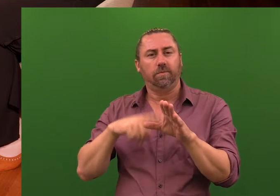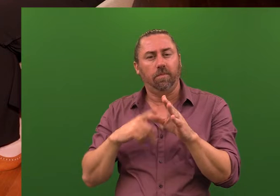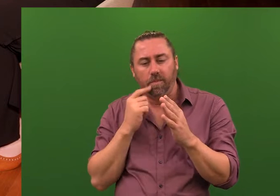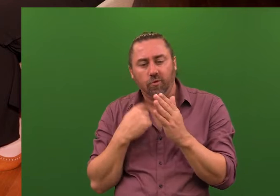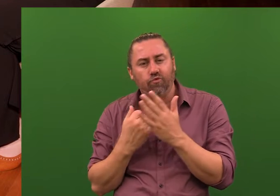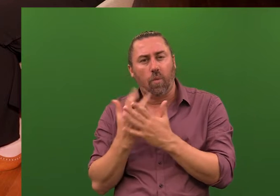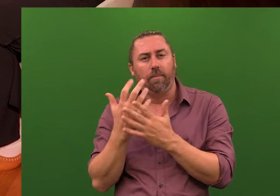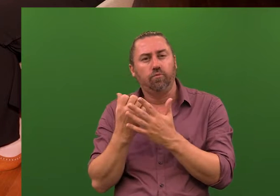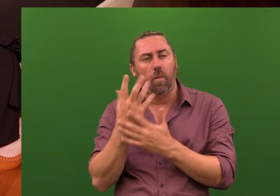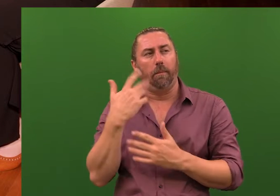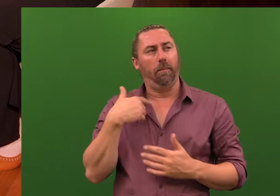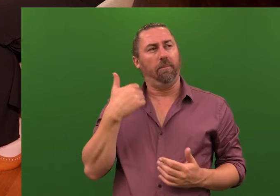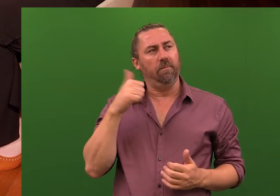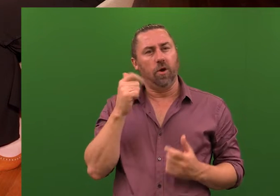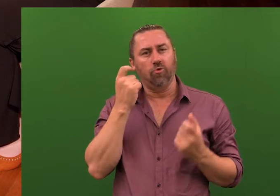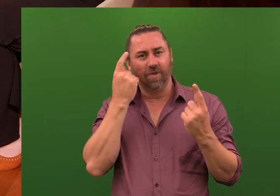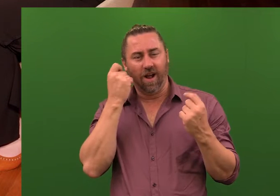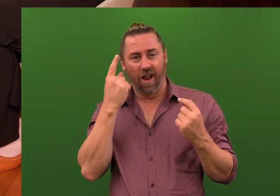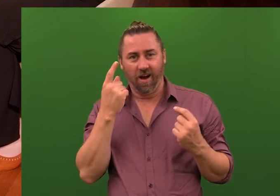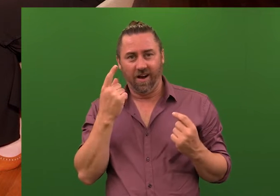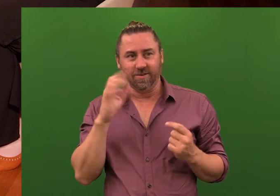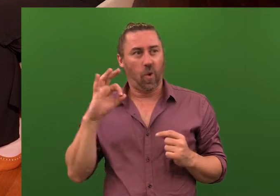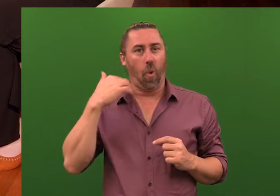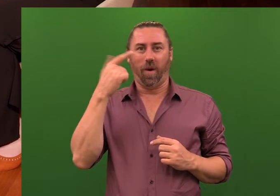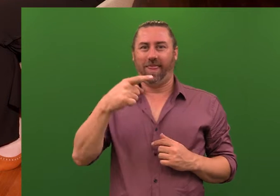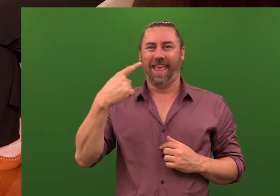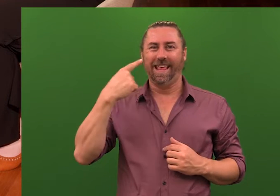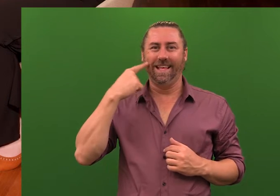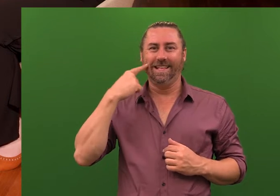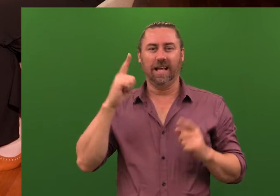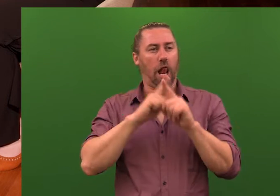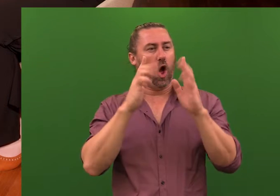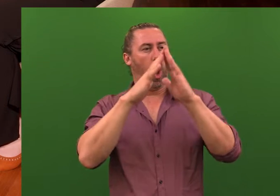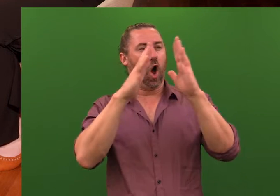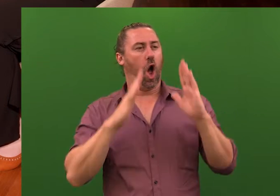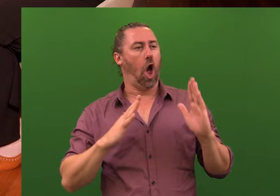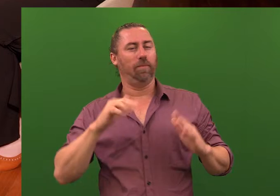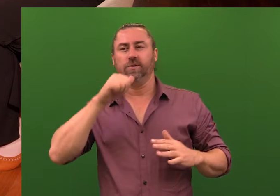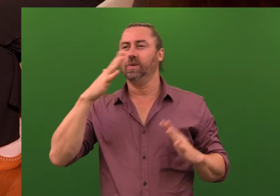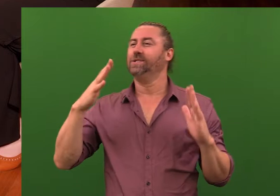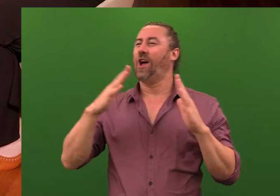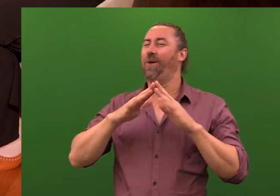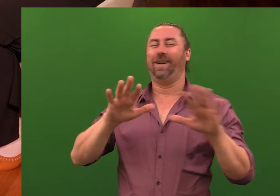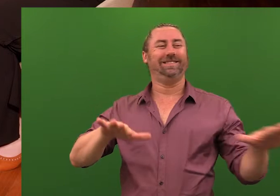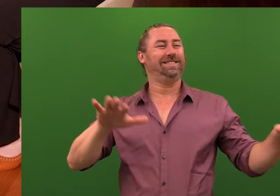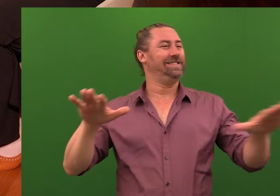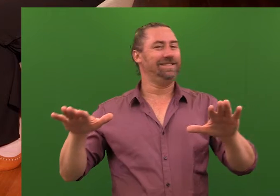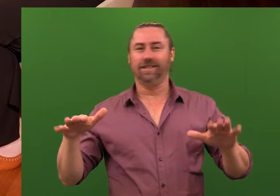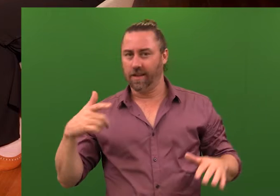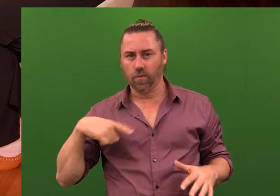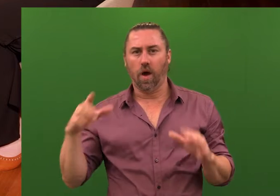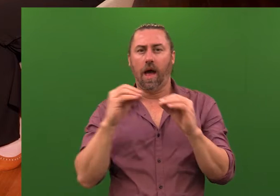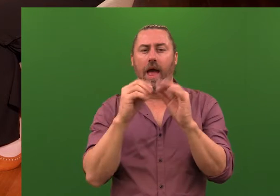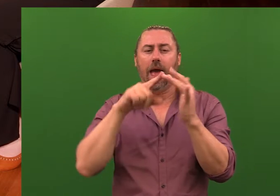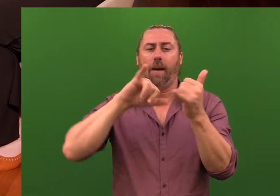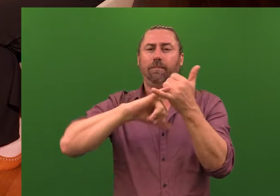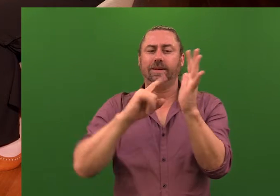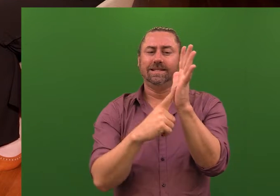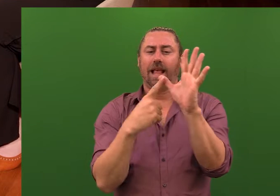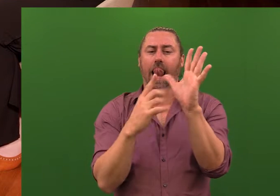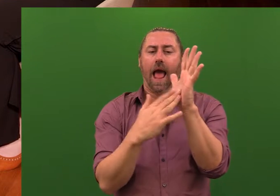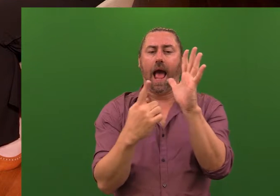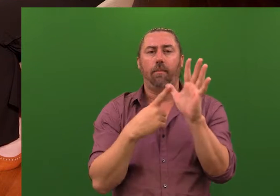as kind of creating safe spaces and introducing people to truth-telling, and we're so thrilled